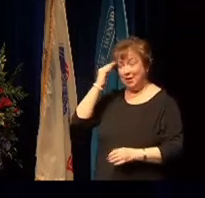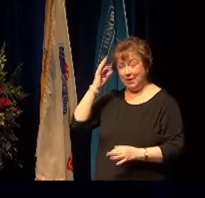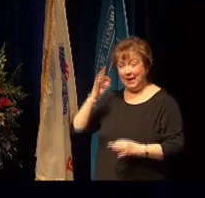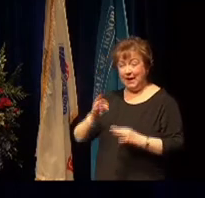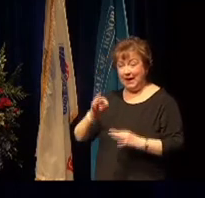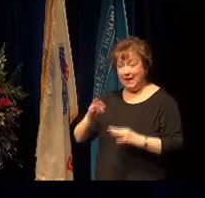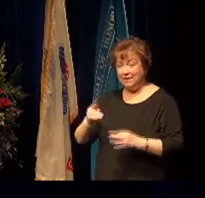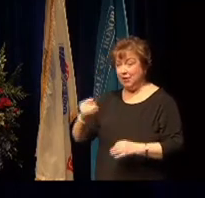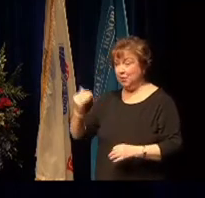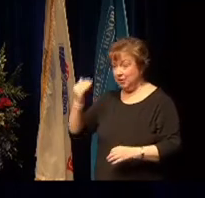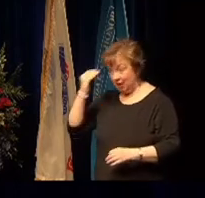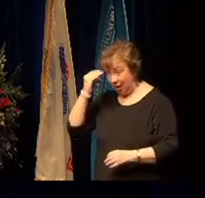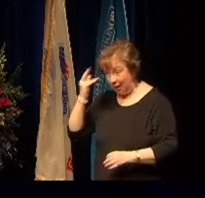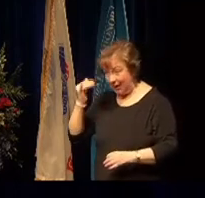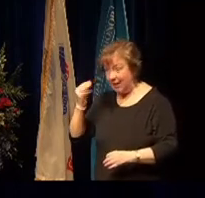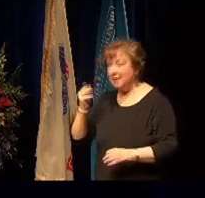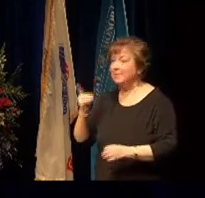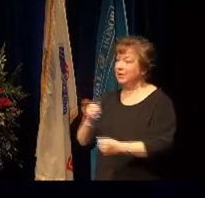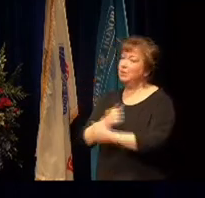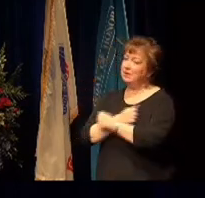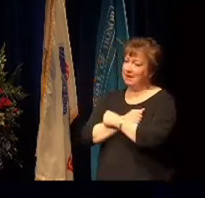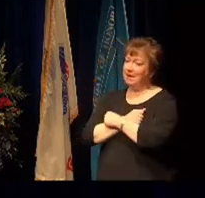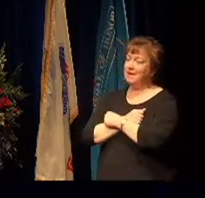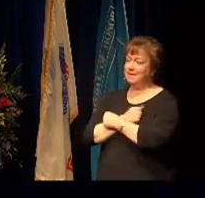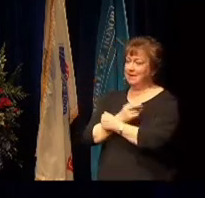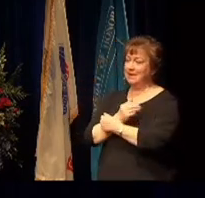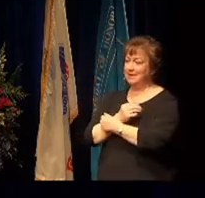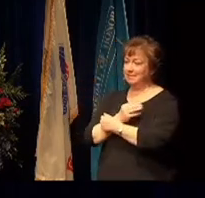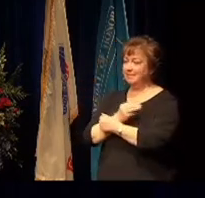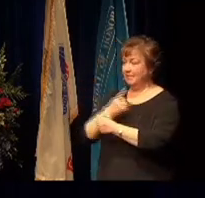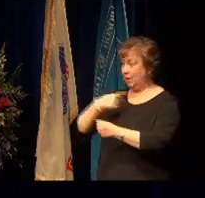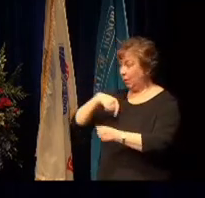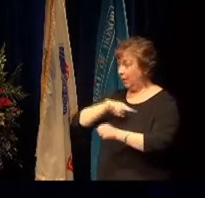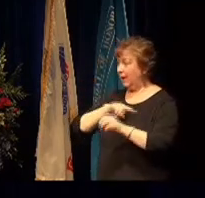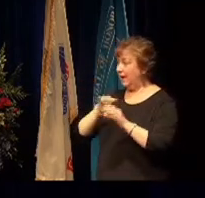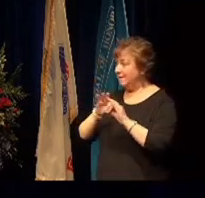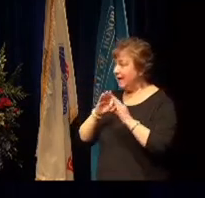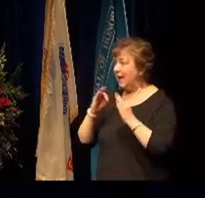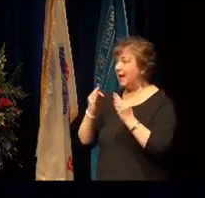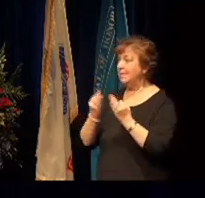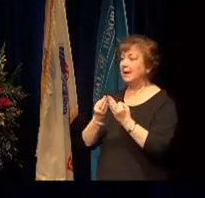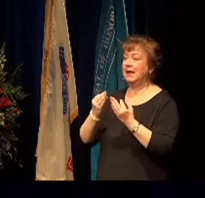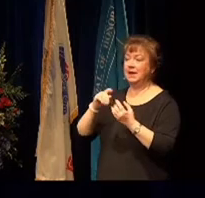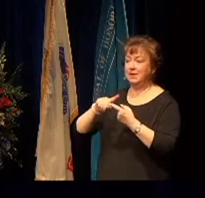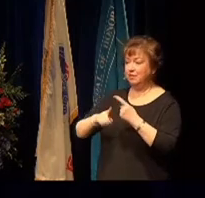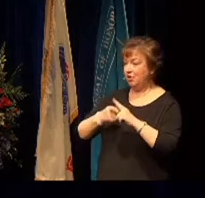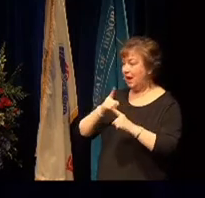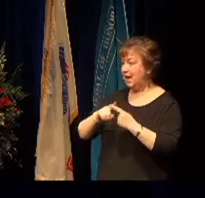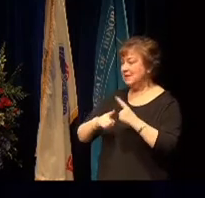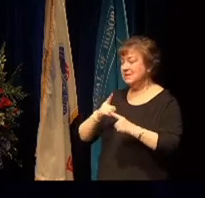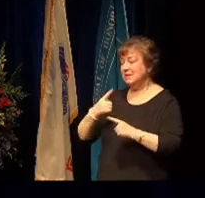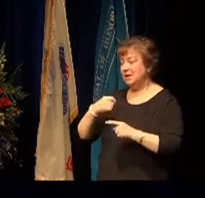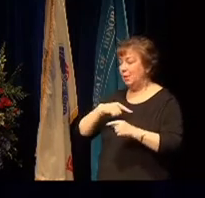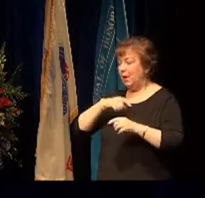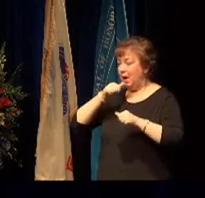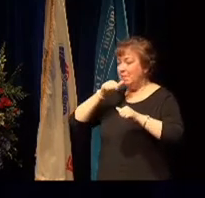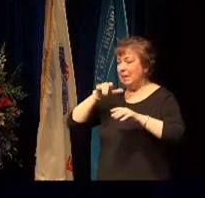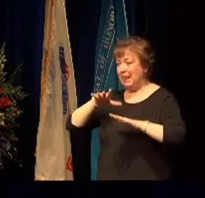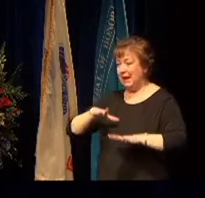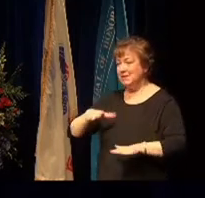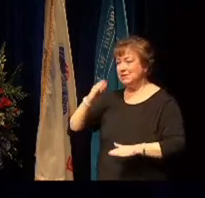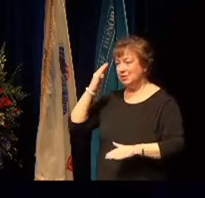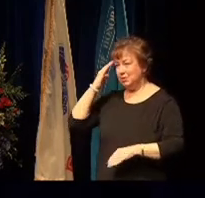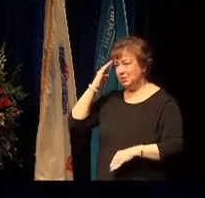him, you loved him. We, as family and friends, are blessed to know that we have our